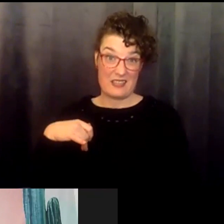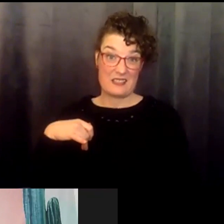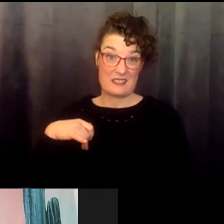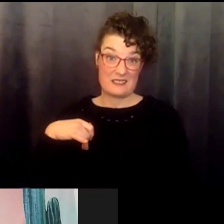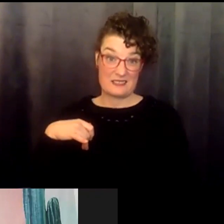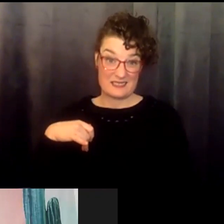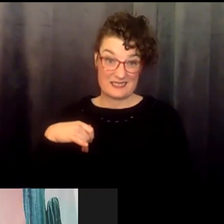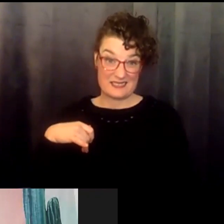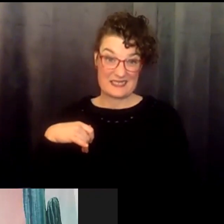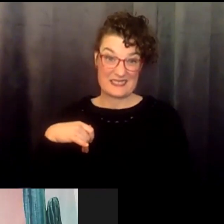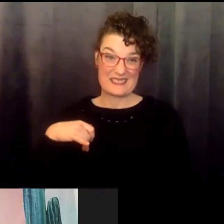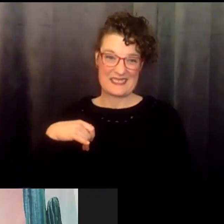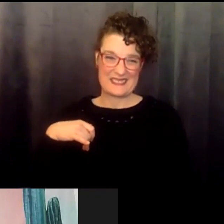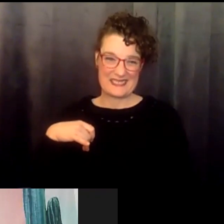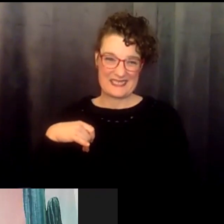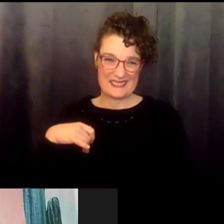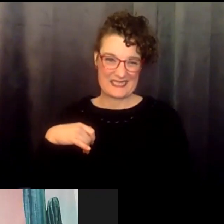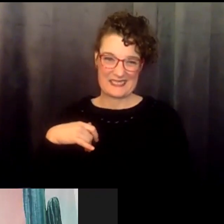you know, like